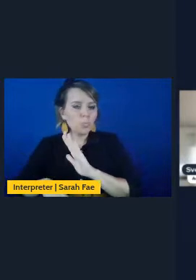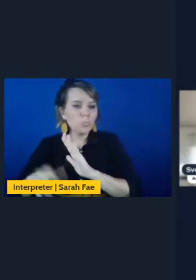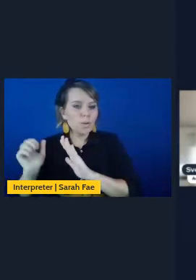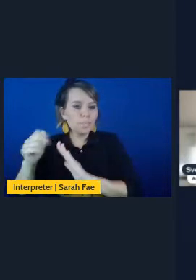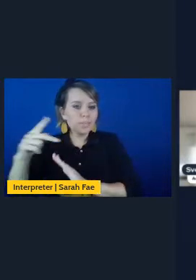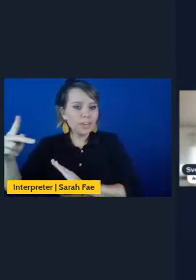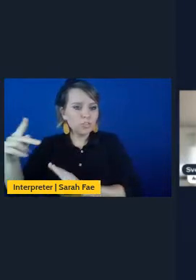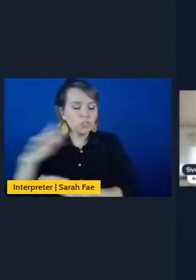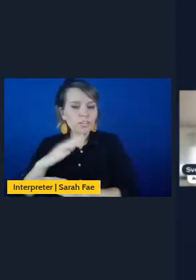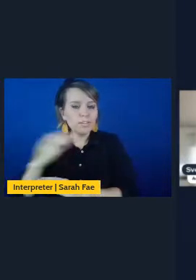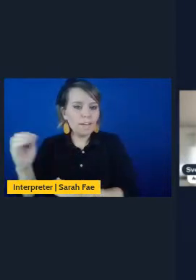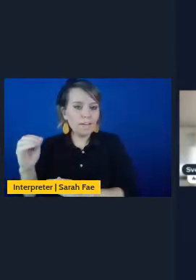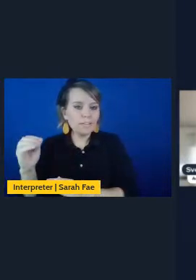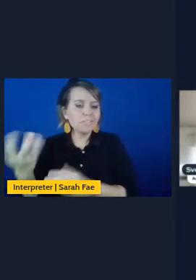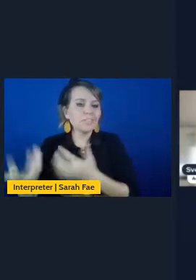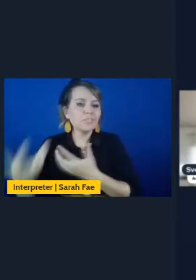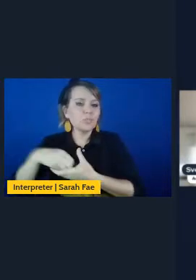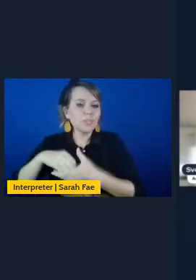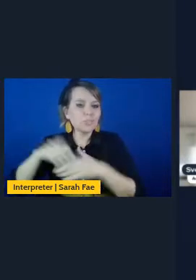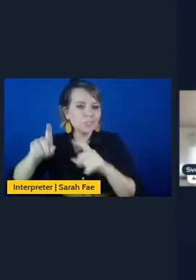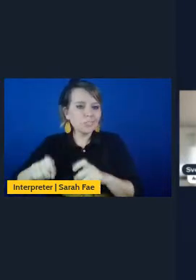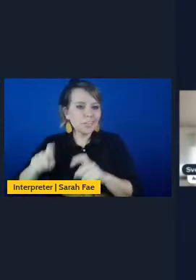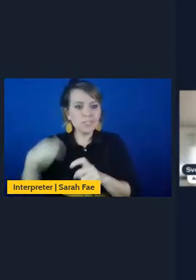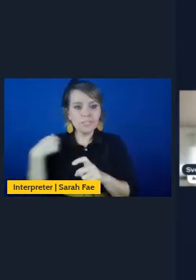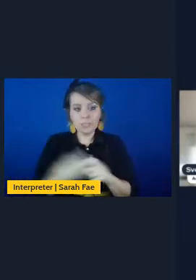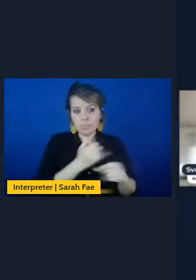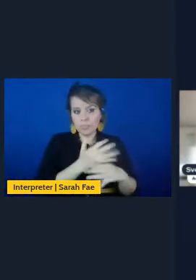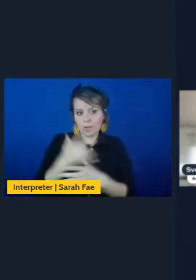application and the integration test that we prepared.